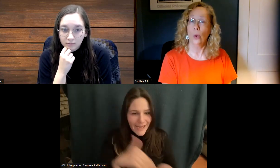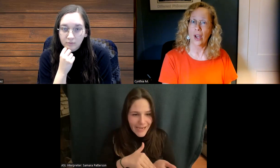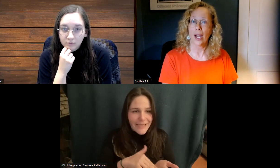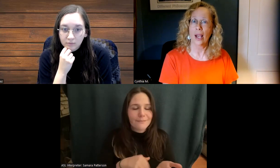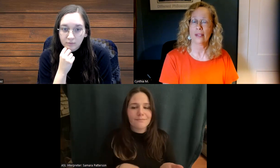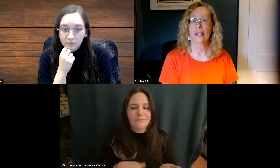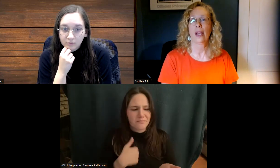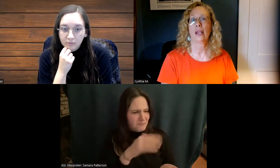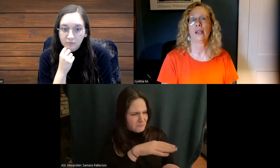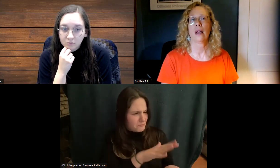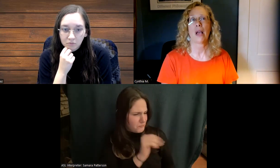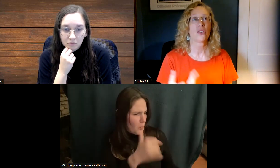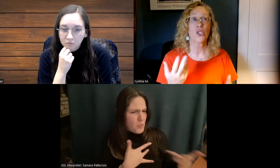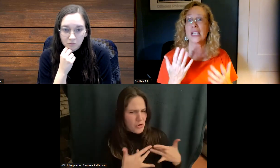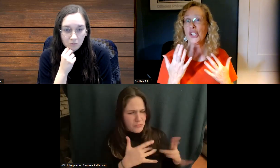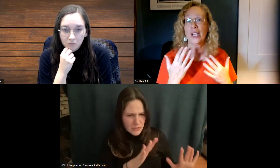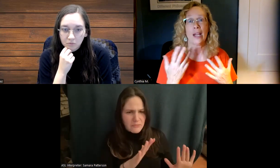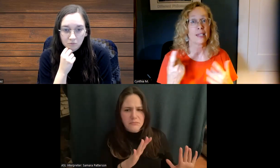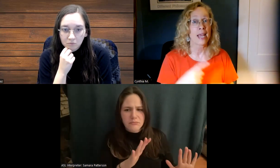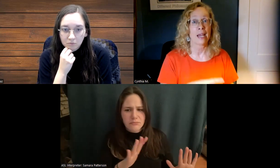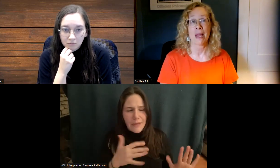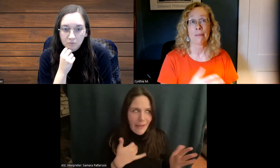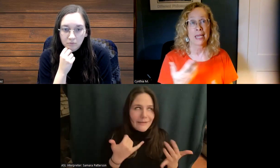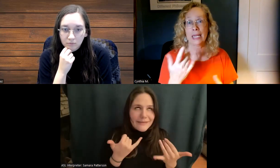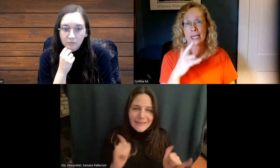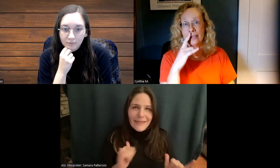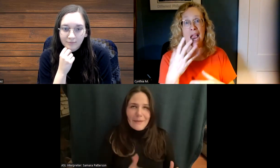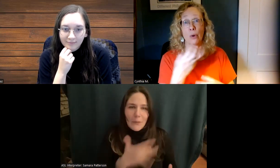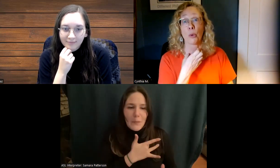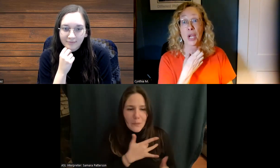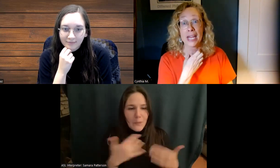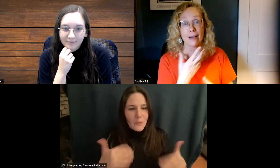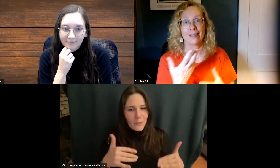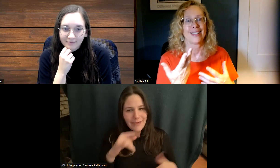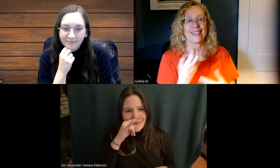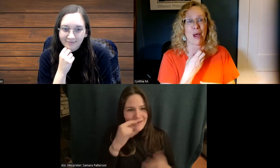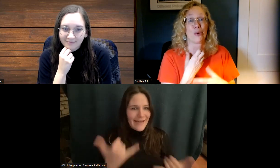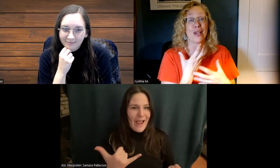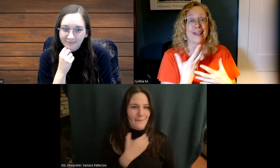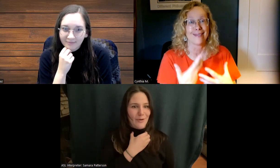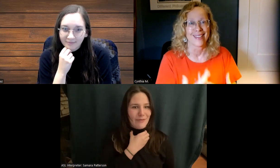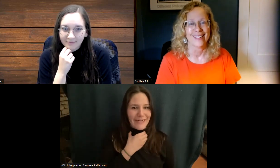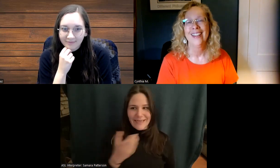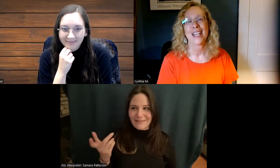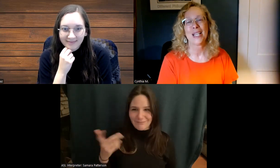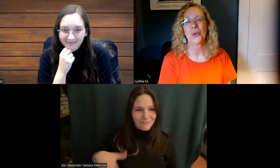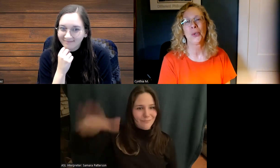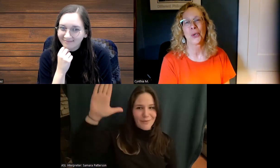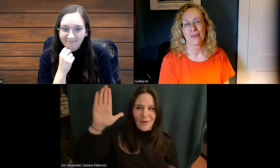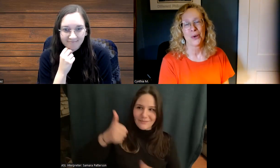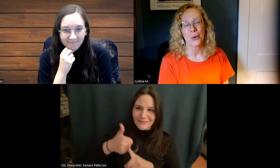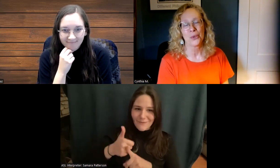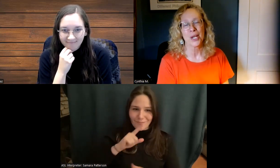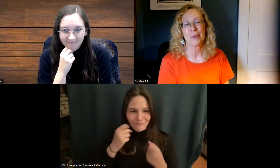don't worry. I said, I'll still get teary-eyed today. My kid's now a Marine. This is my Marine, that he's an